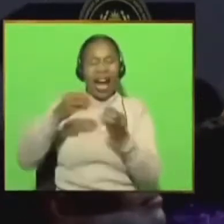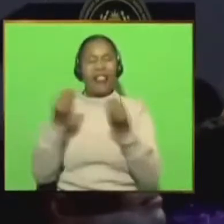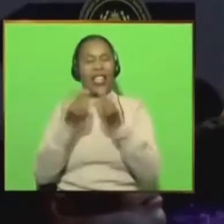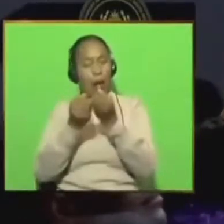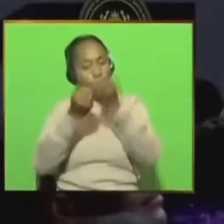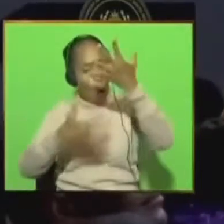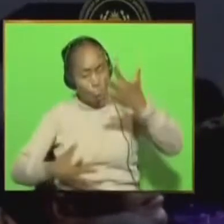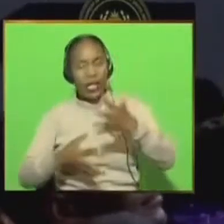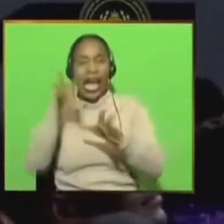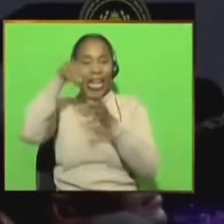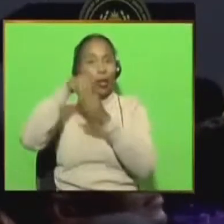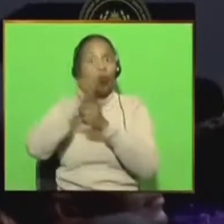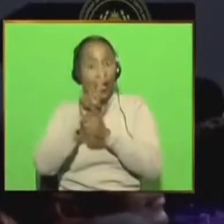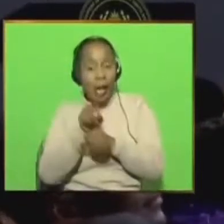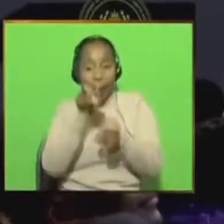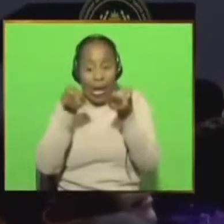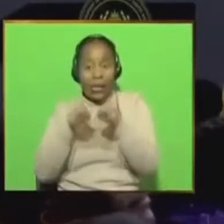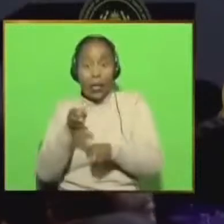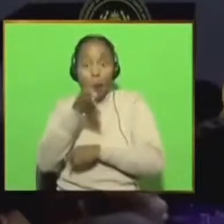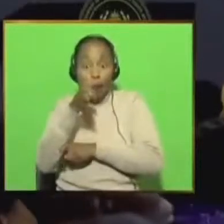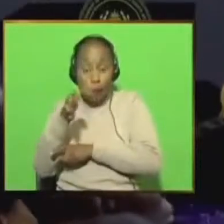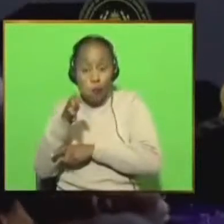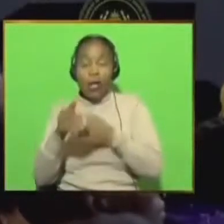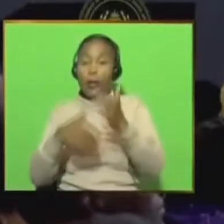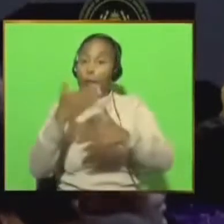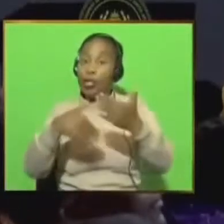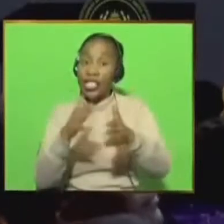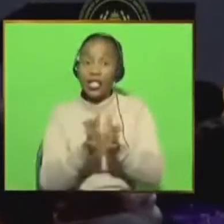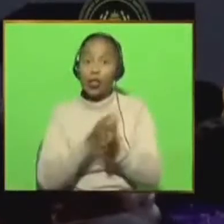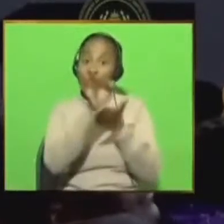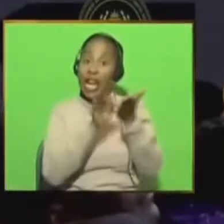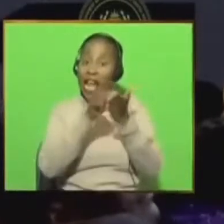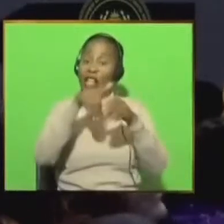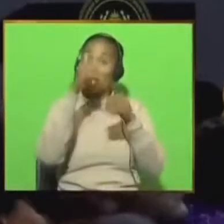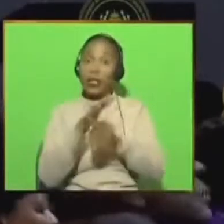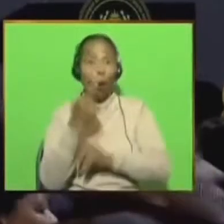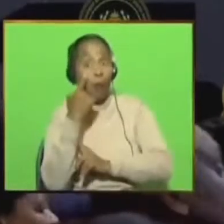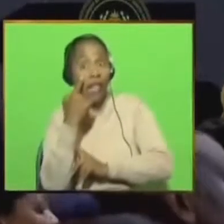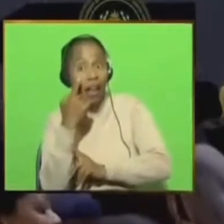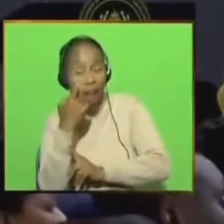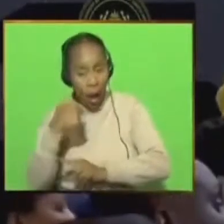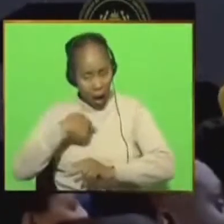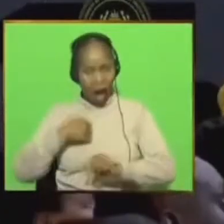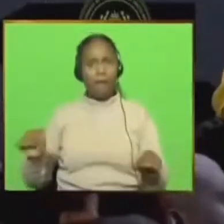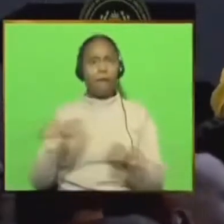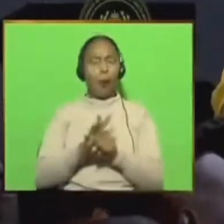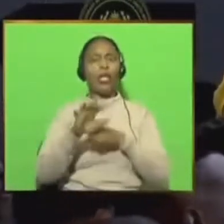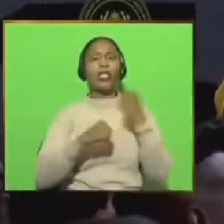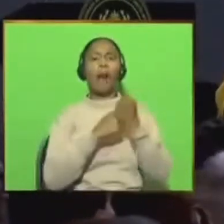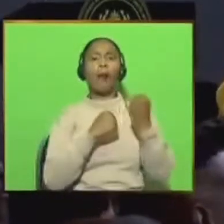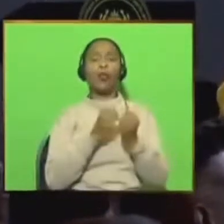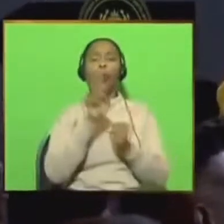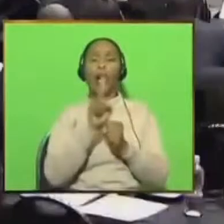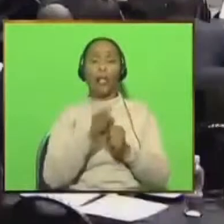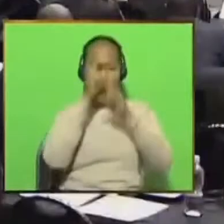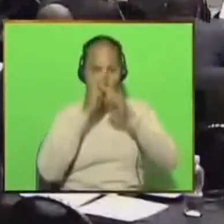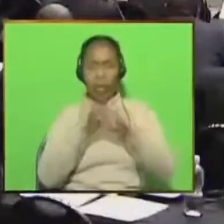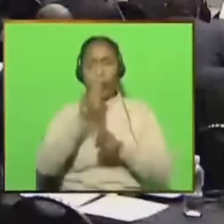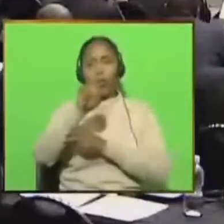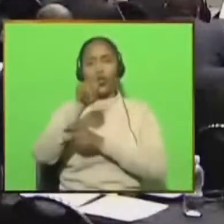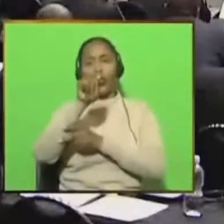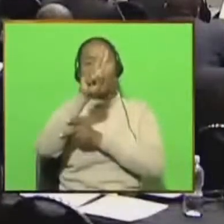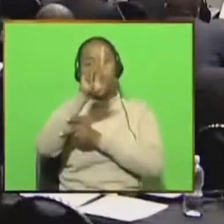one, Chief Justice, stands to lose anything out of observation of elections unless someone seeks to do something